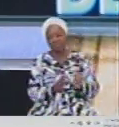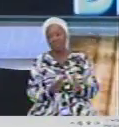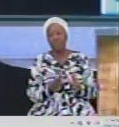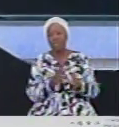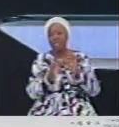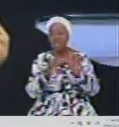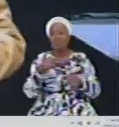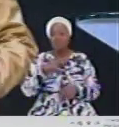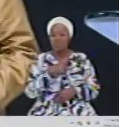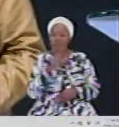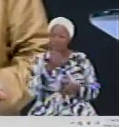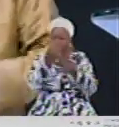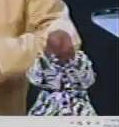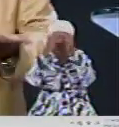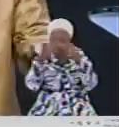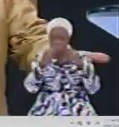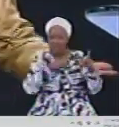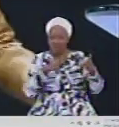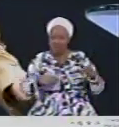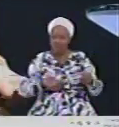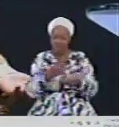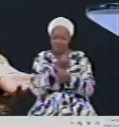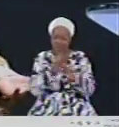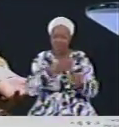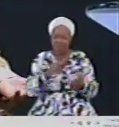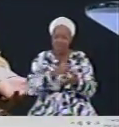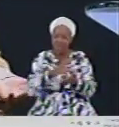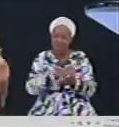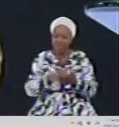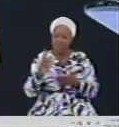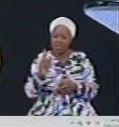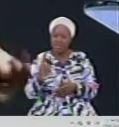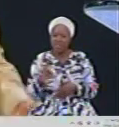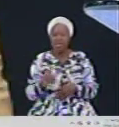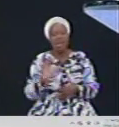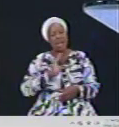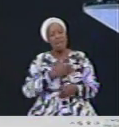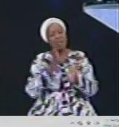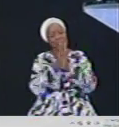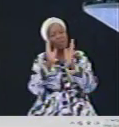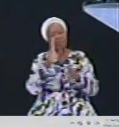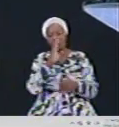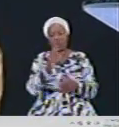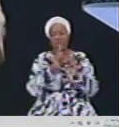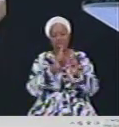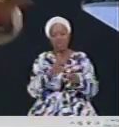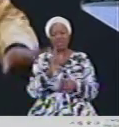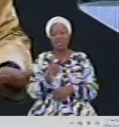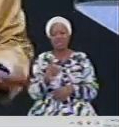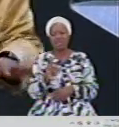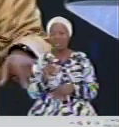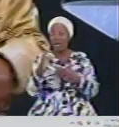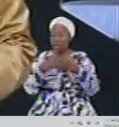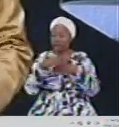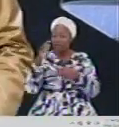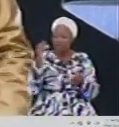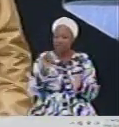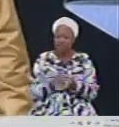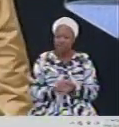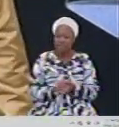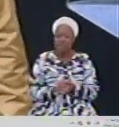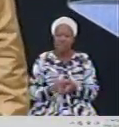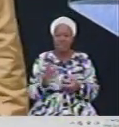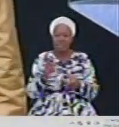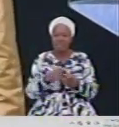we're obedient to the Lord, saved and sanctified, our prayers will be answered. After that, he